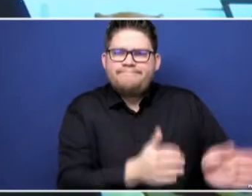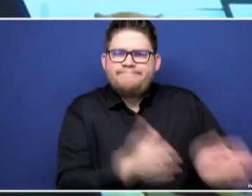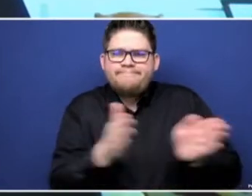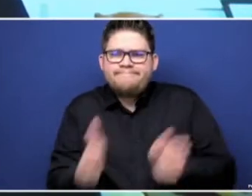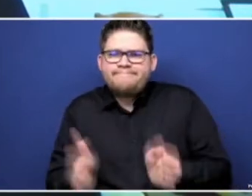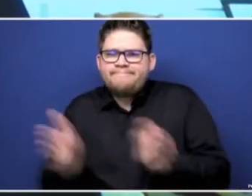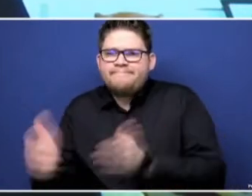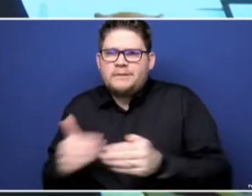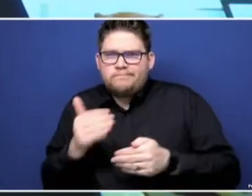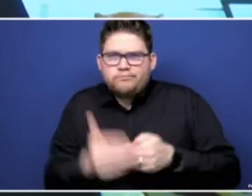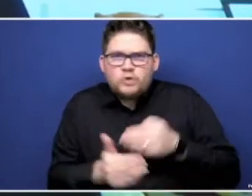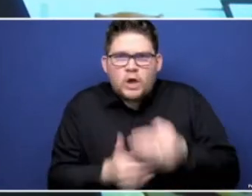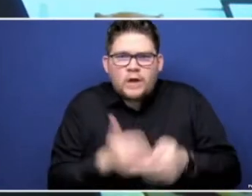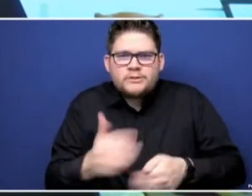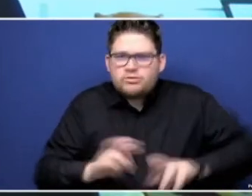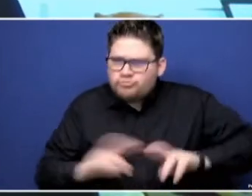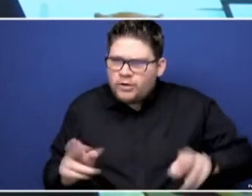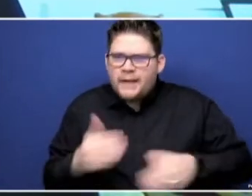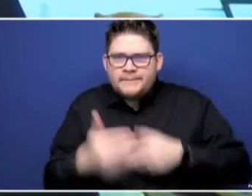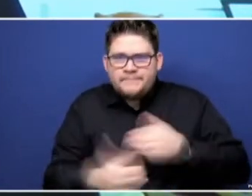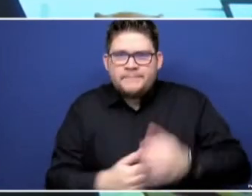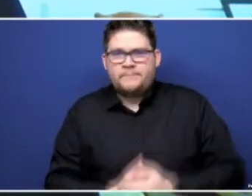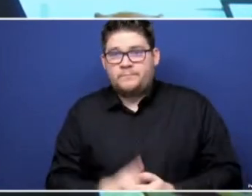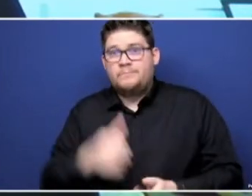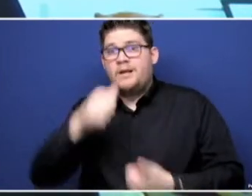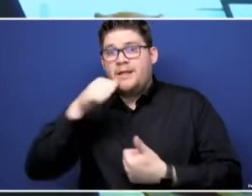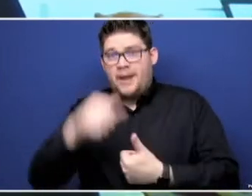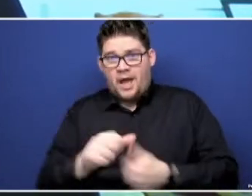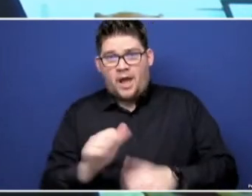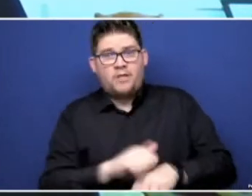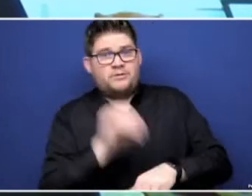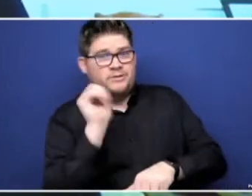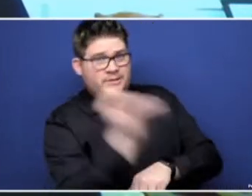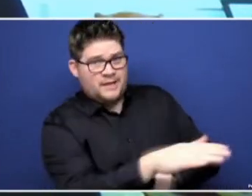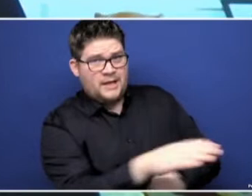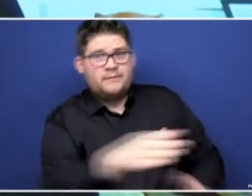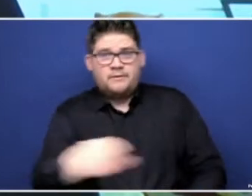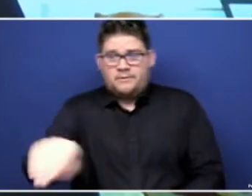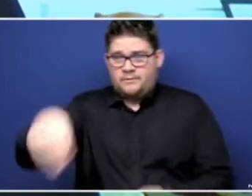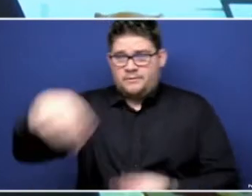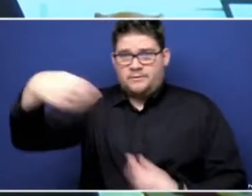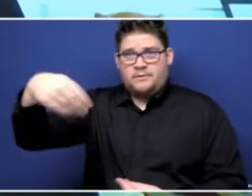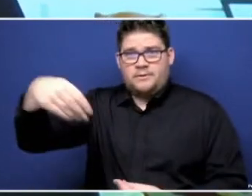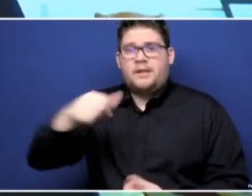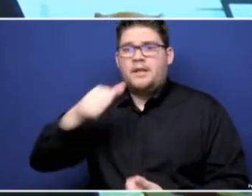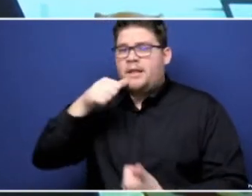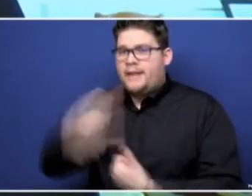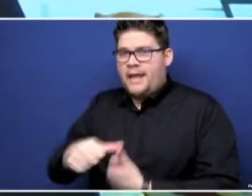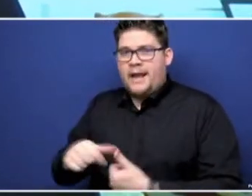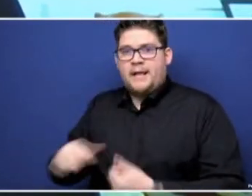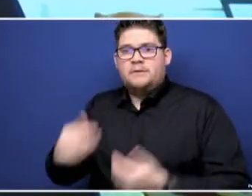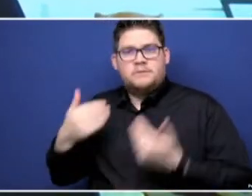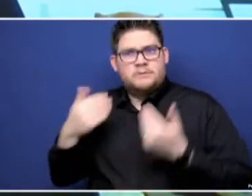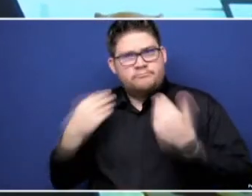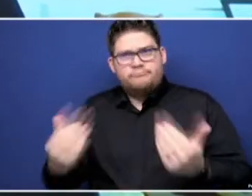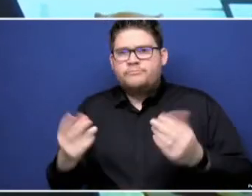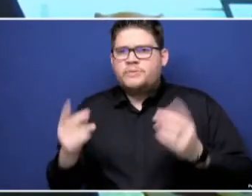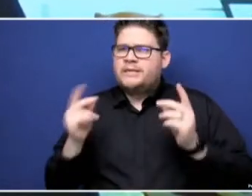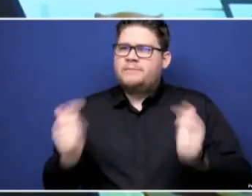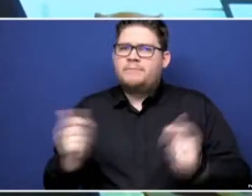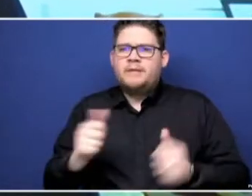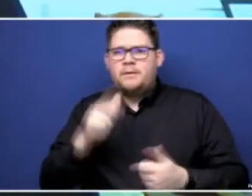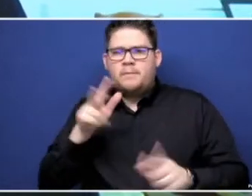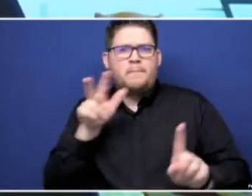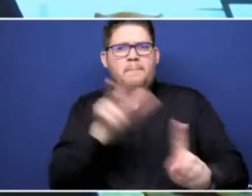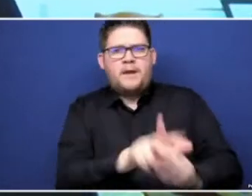urge everyone in those groups that we talked about and that were described yesterday in the background or in the news release, you know, you will